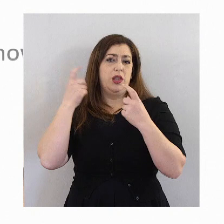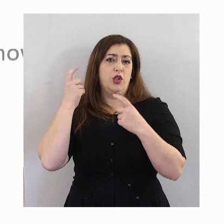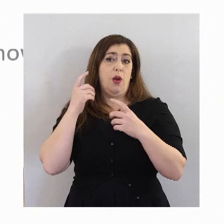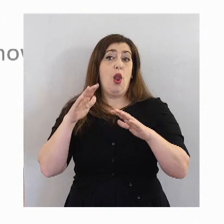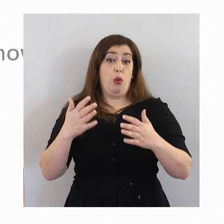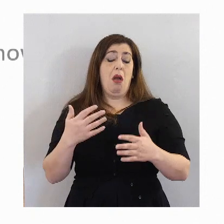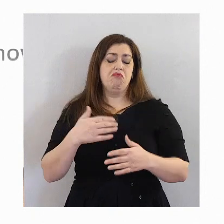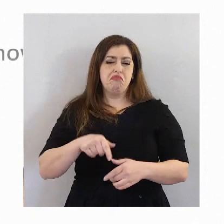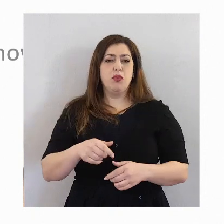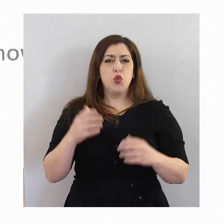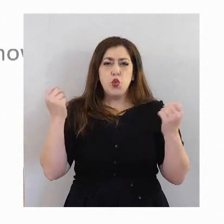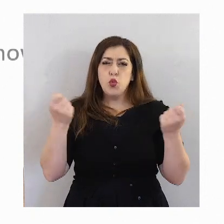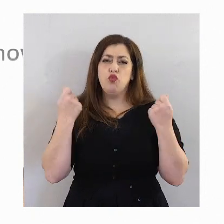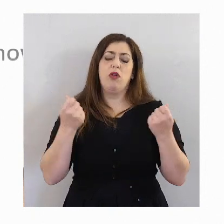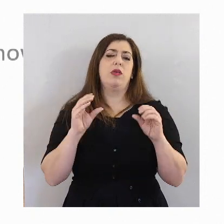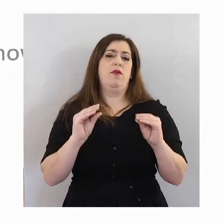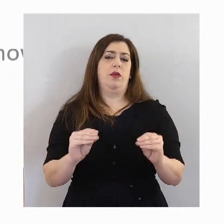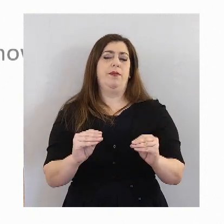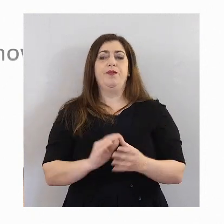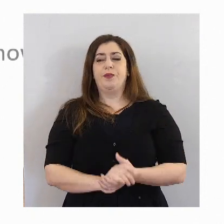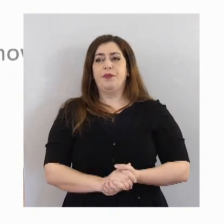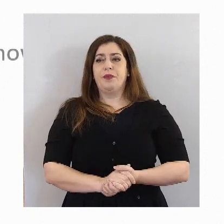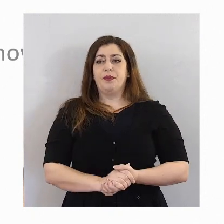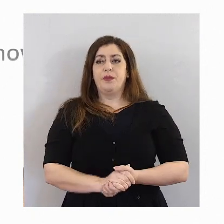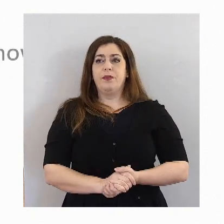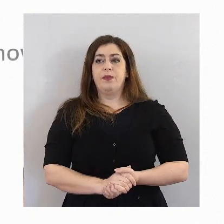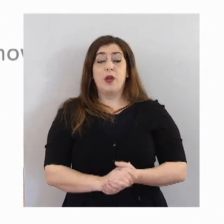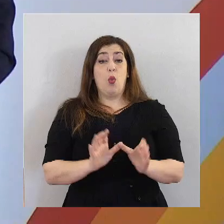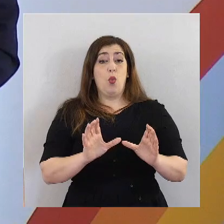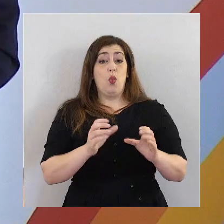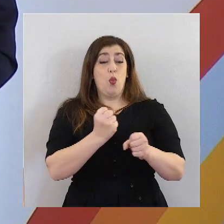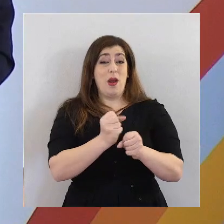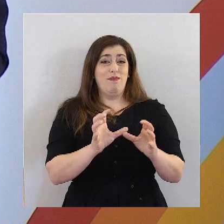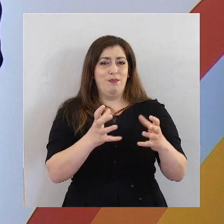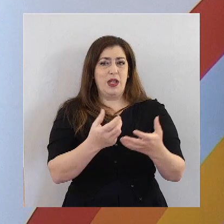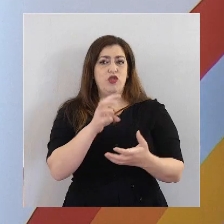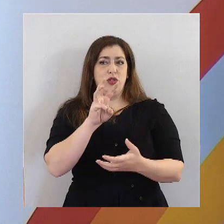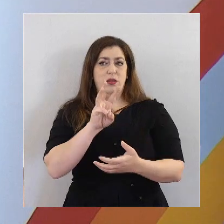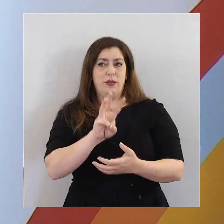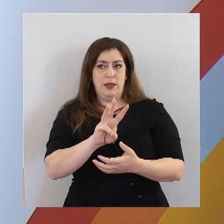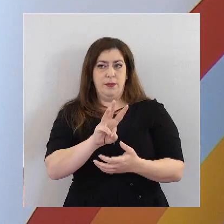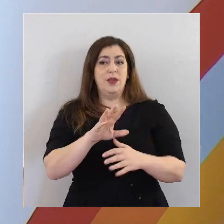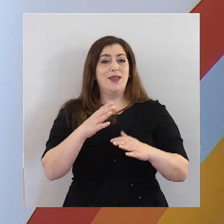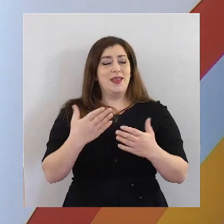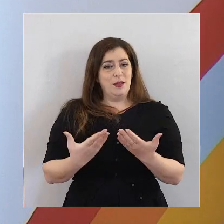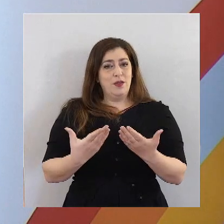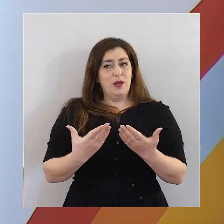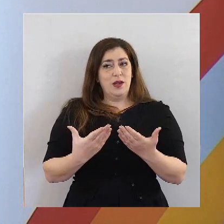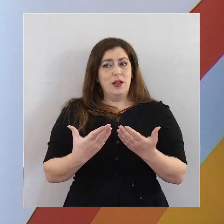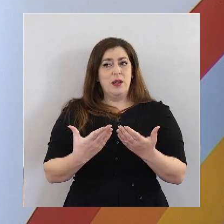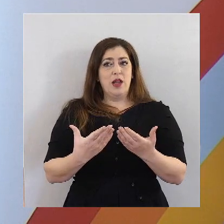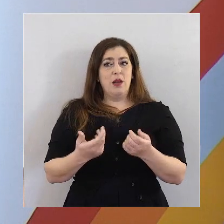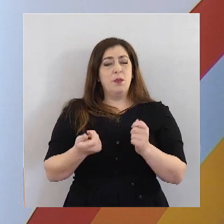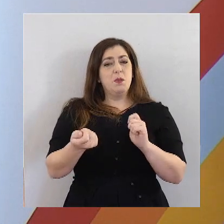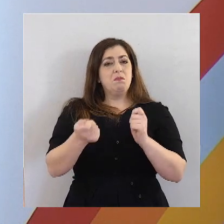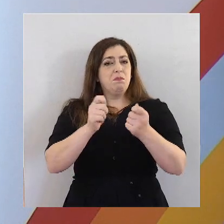Work package 3, this focused on the exchange of good practices between Malta's multidisciplinary team of the